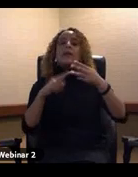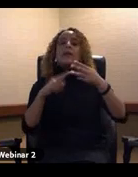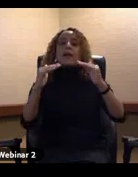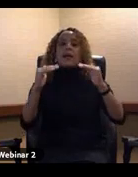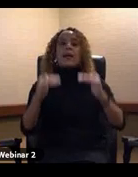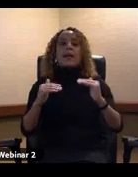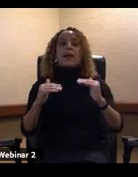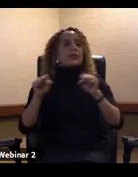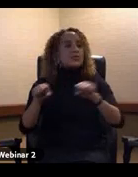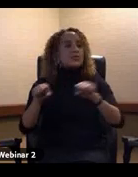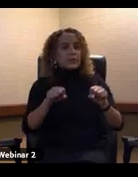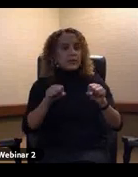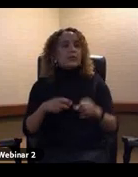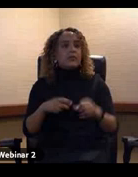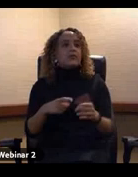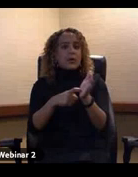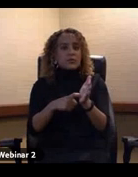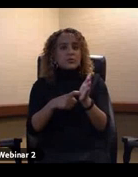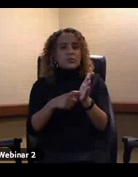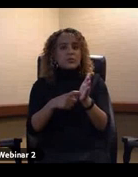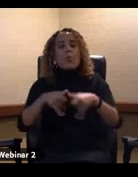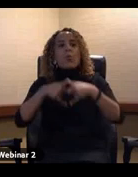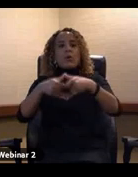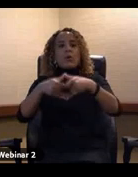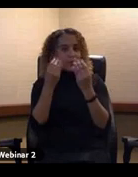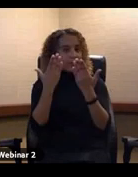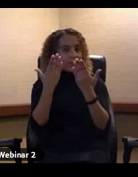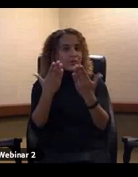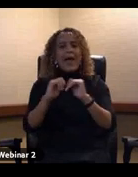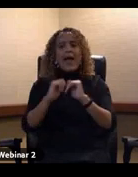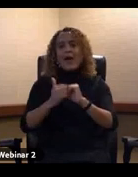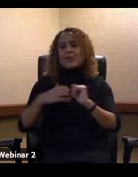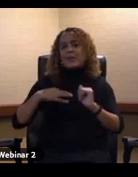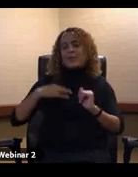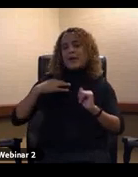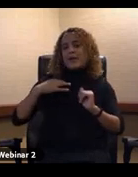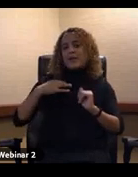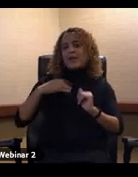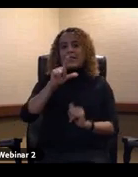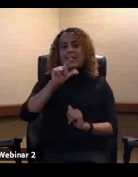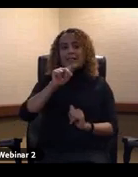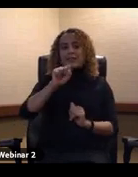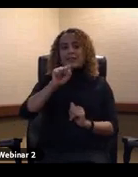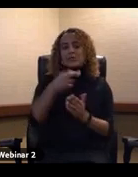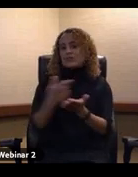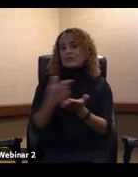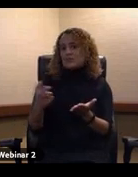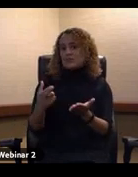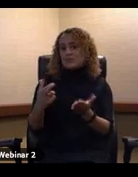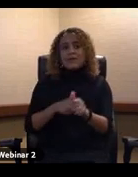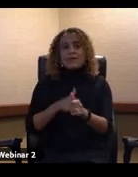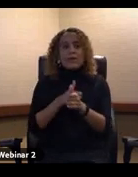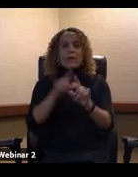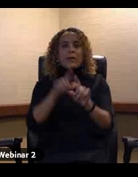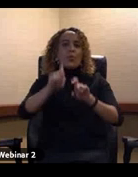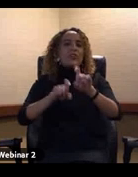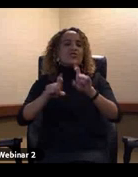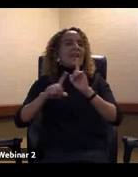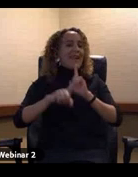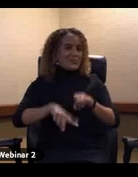program requirements, award information, application elements, how to apply, some links to resources, and followed by question